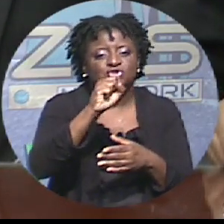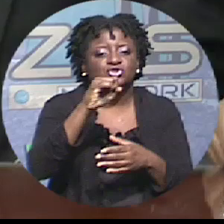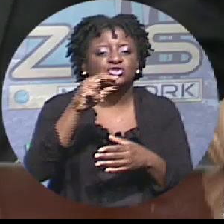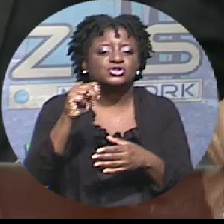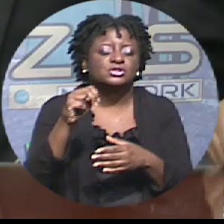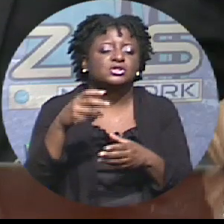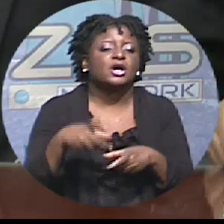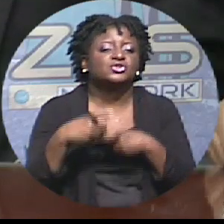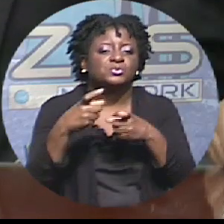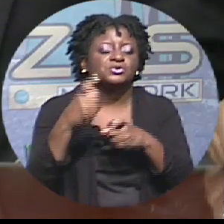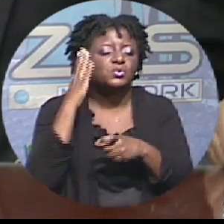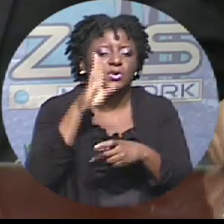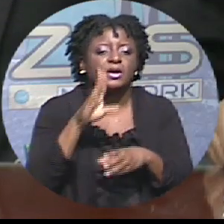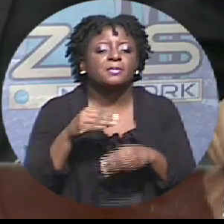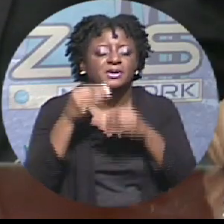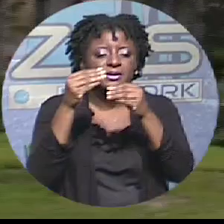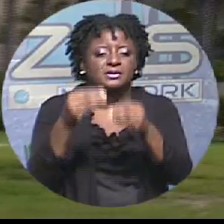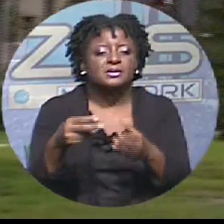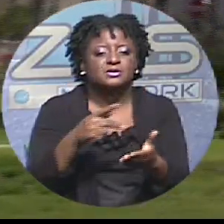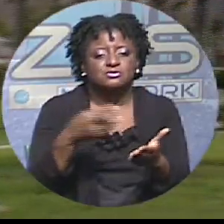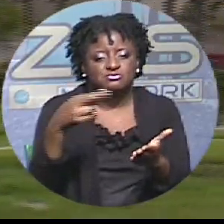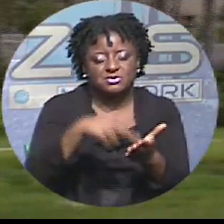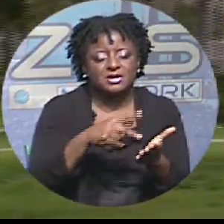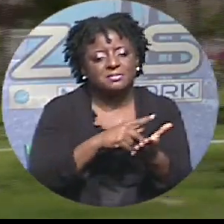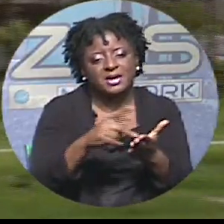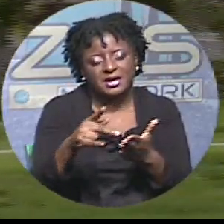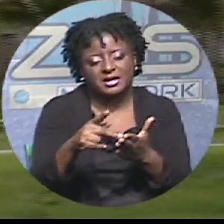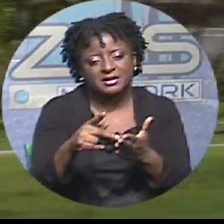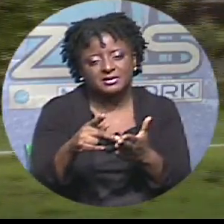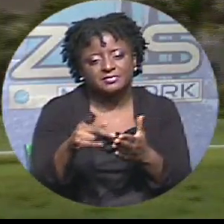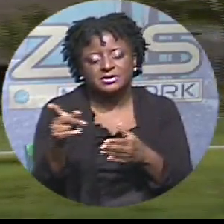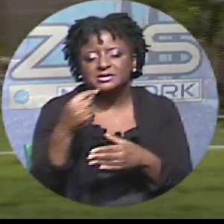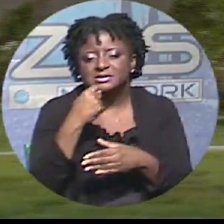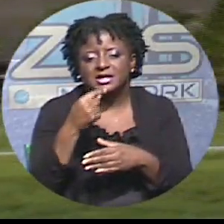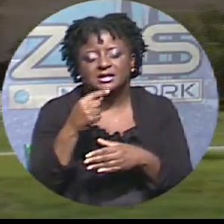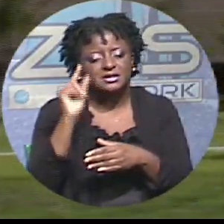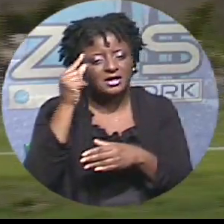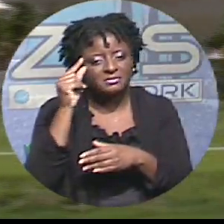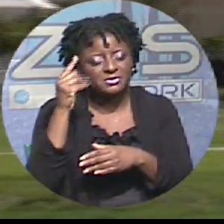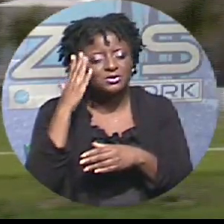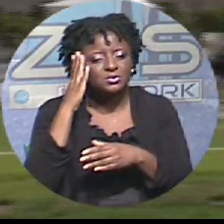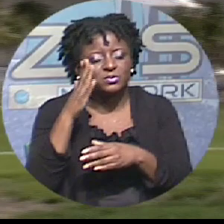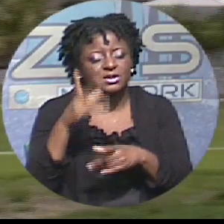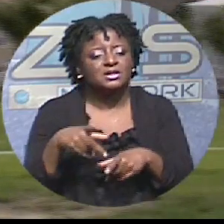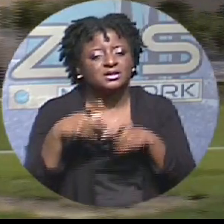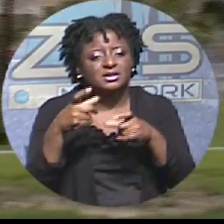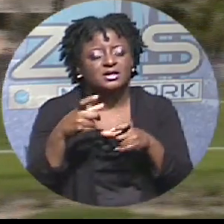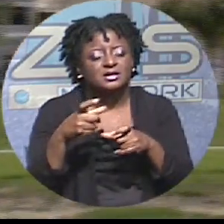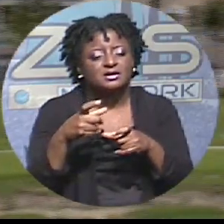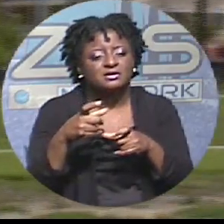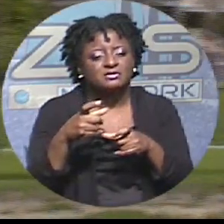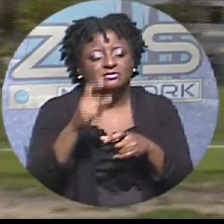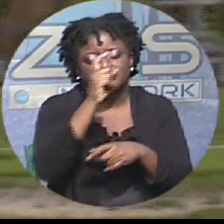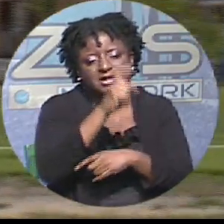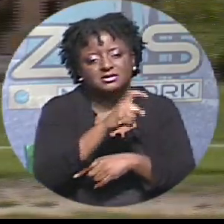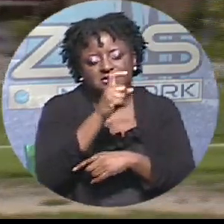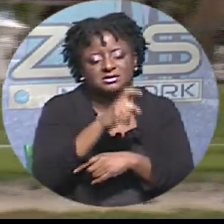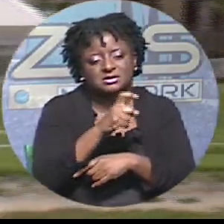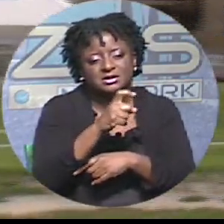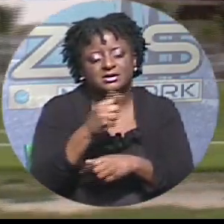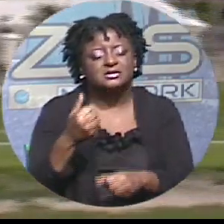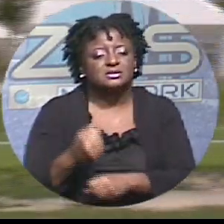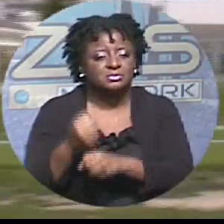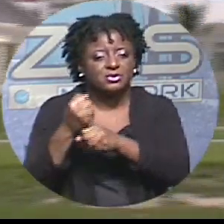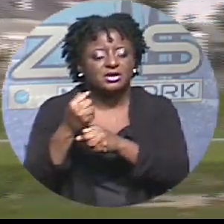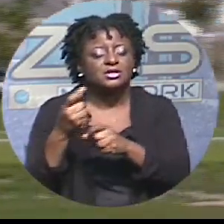contributions will be repaid. The nation's leader noted that the government will extend appropriate concessions to facilitate construction and